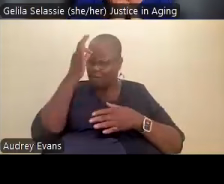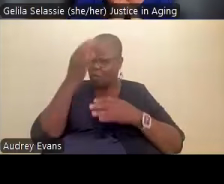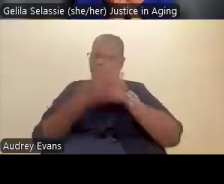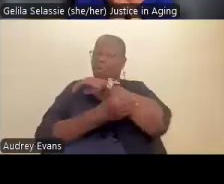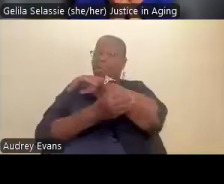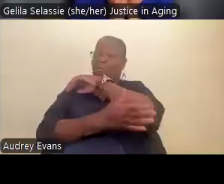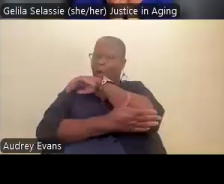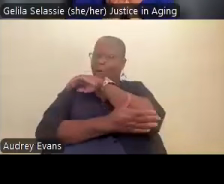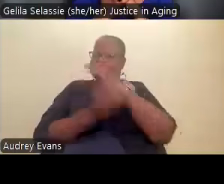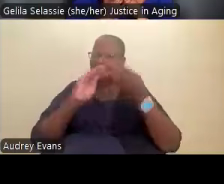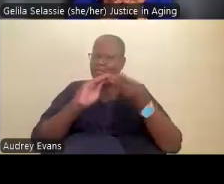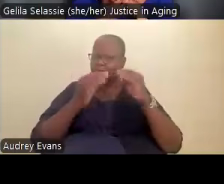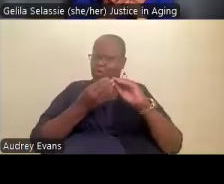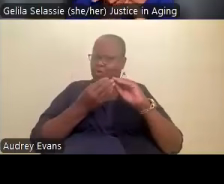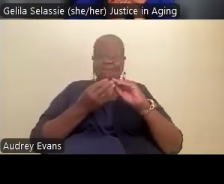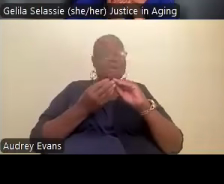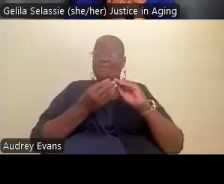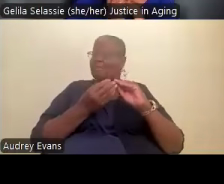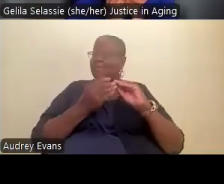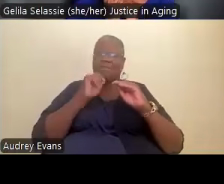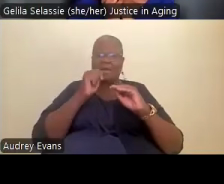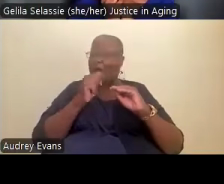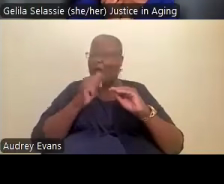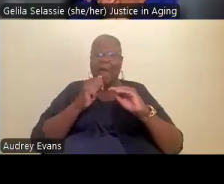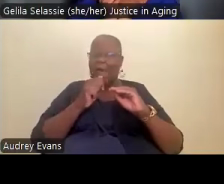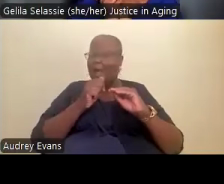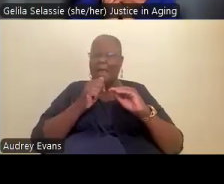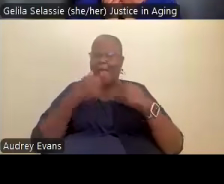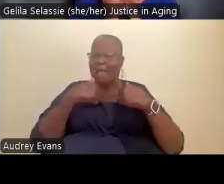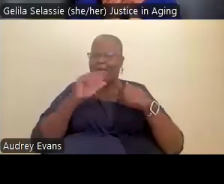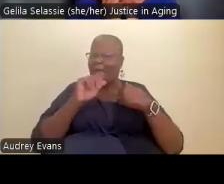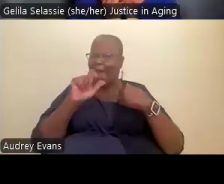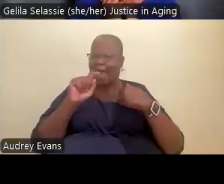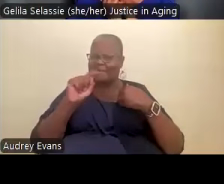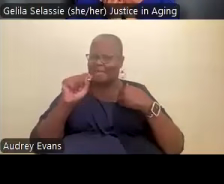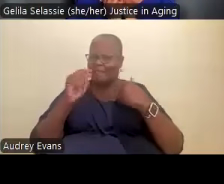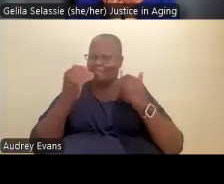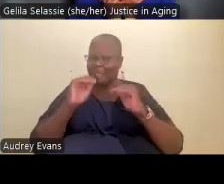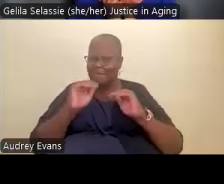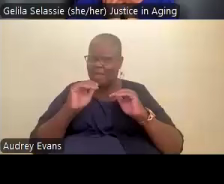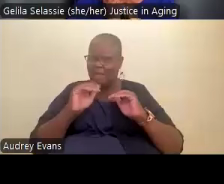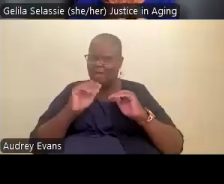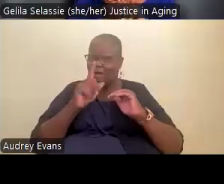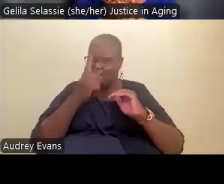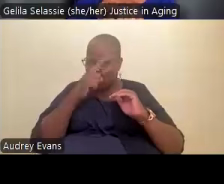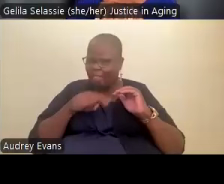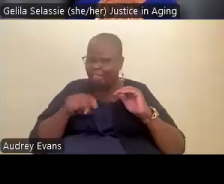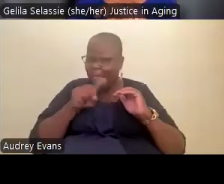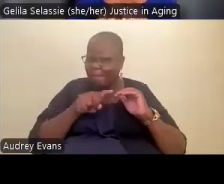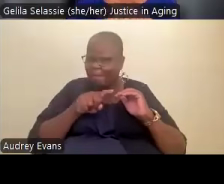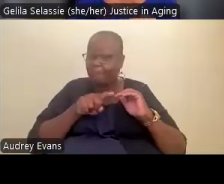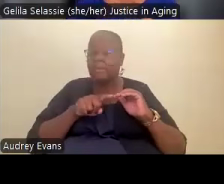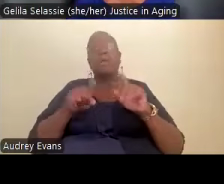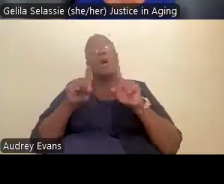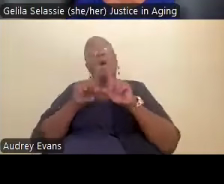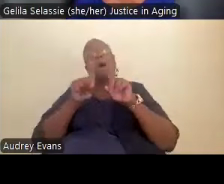are not subject under Medicaid expansion to have an asset limit. So there's no asset limit for them. And there's also no